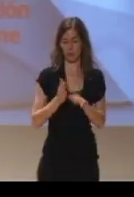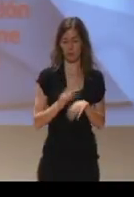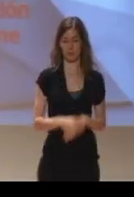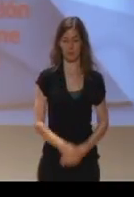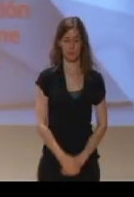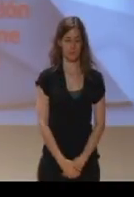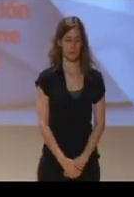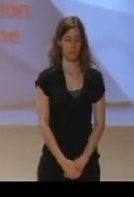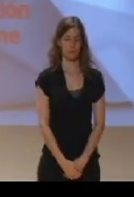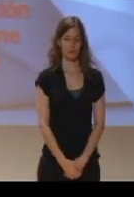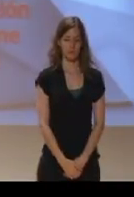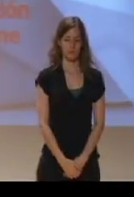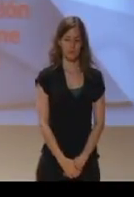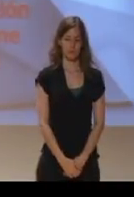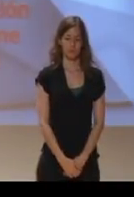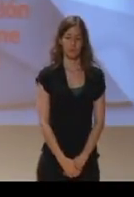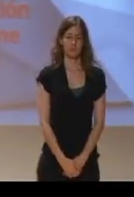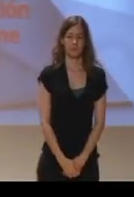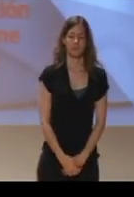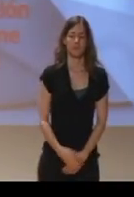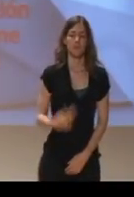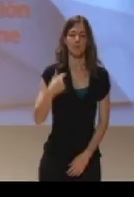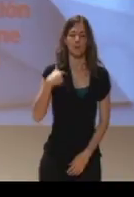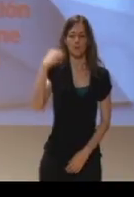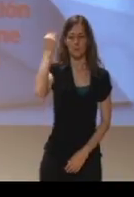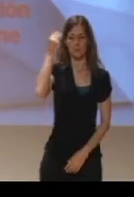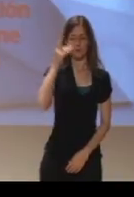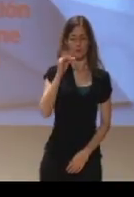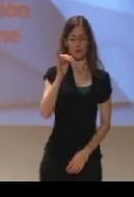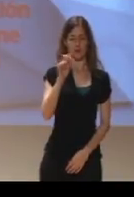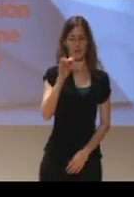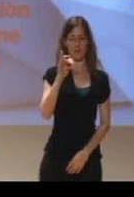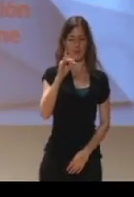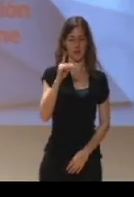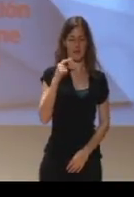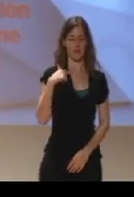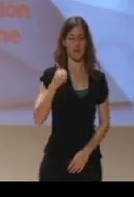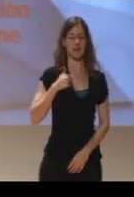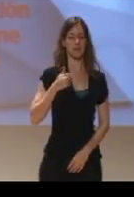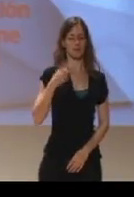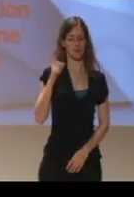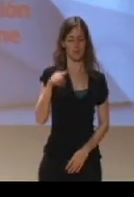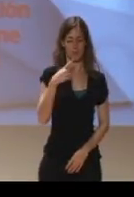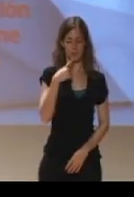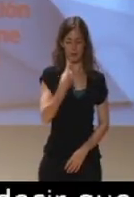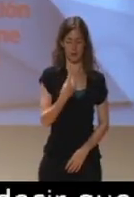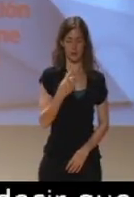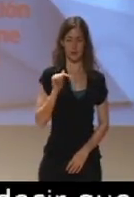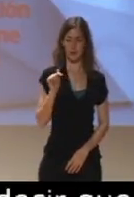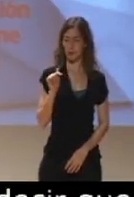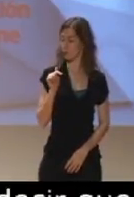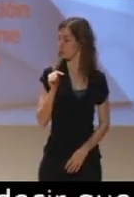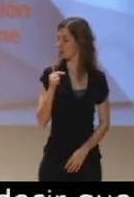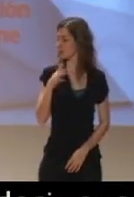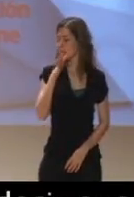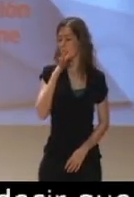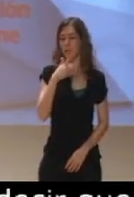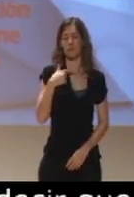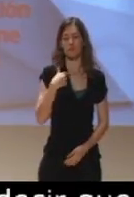due to purely financial interests. They have decided not to define it so well because of that. Well, David, I would like